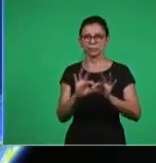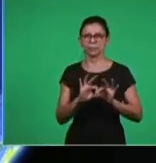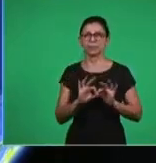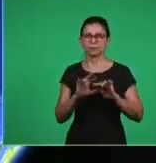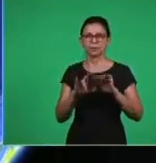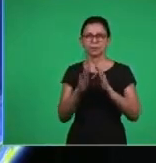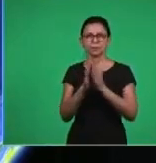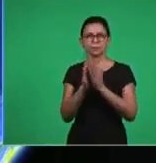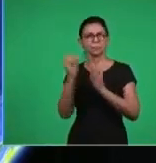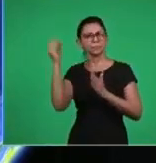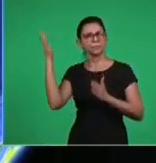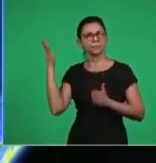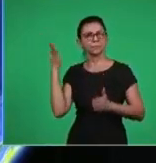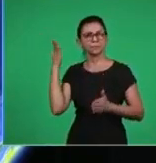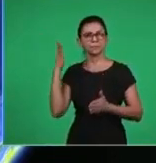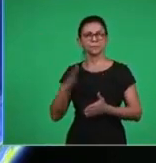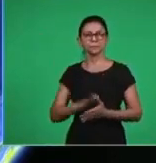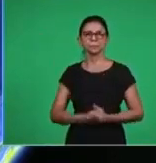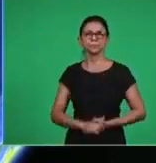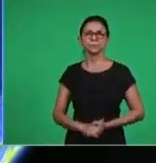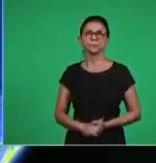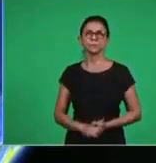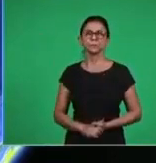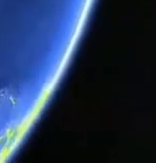Holy Spirit of God, united by the living word.